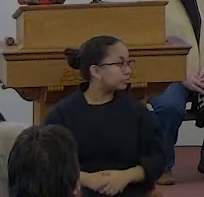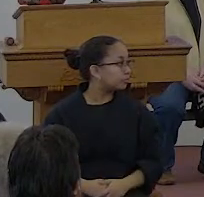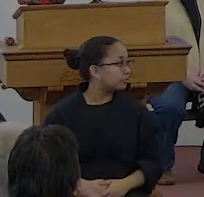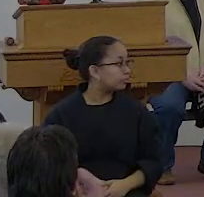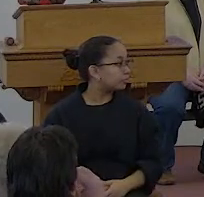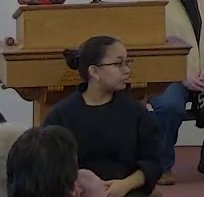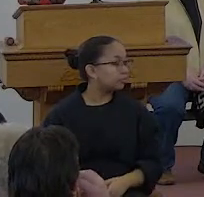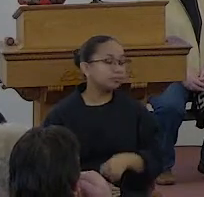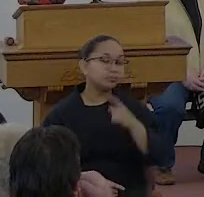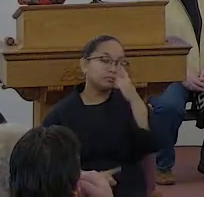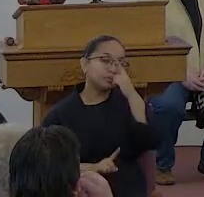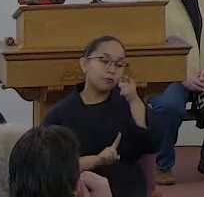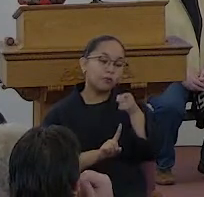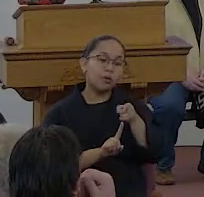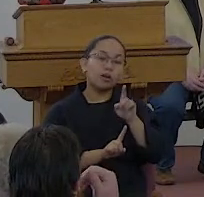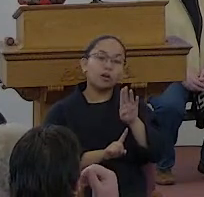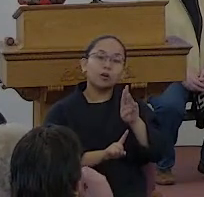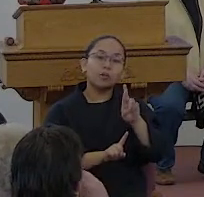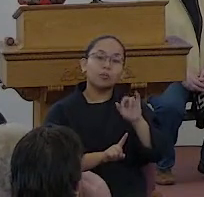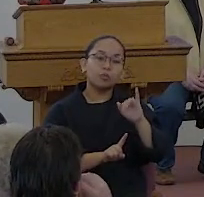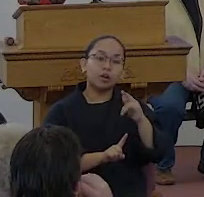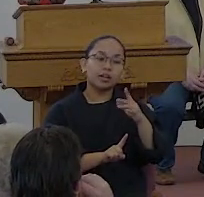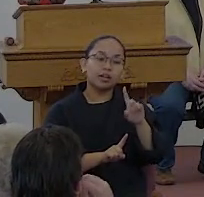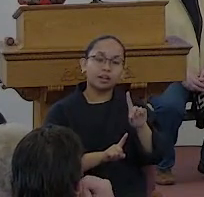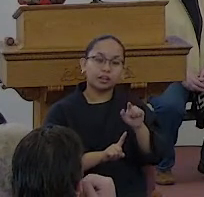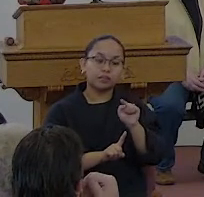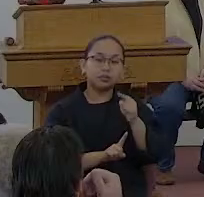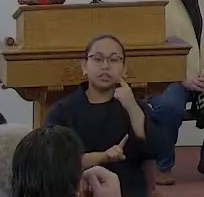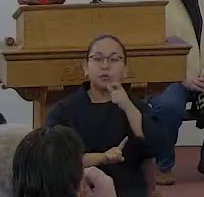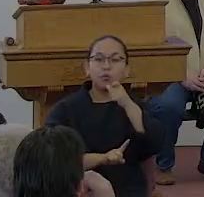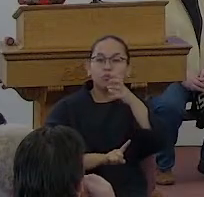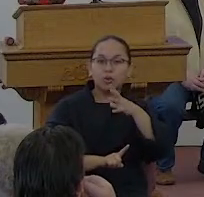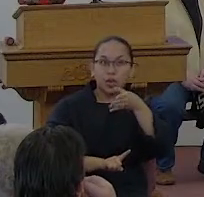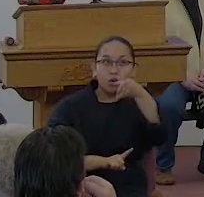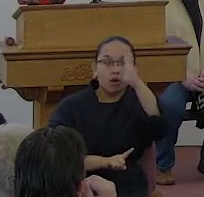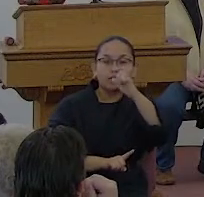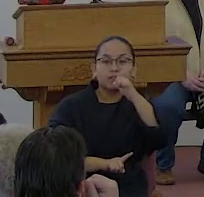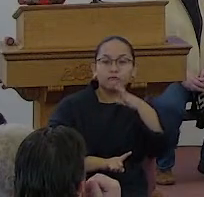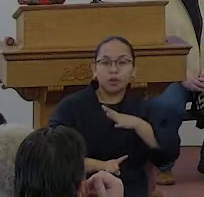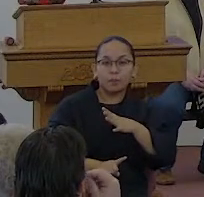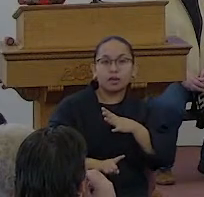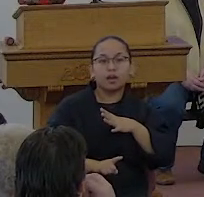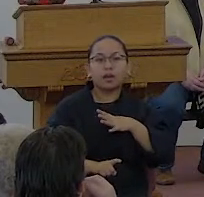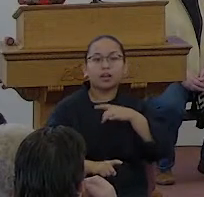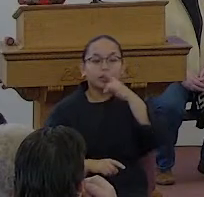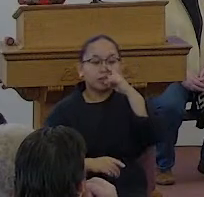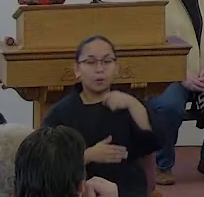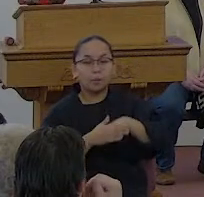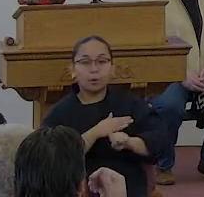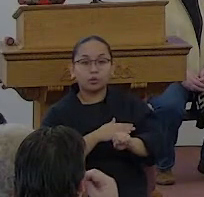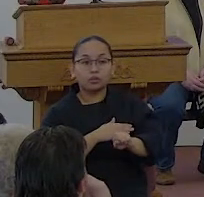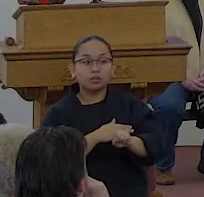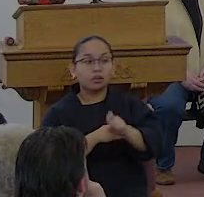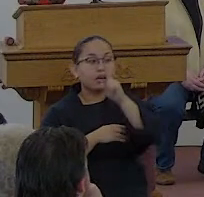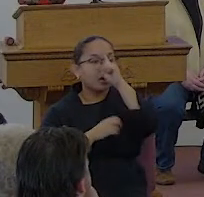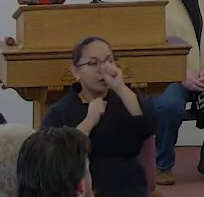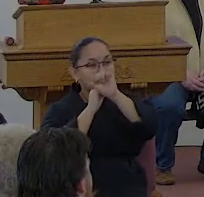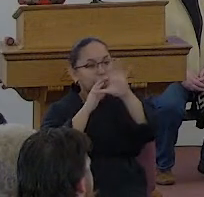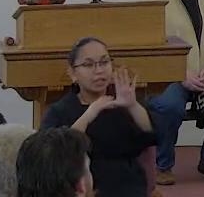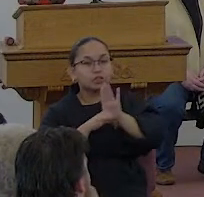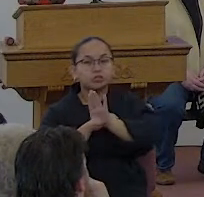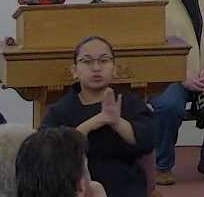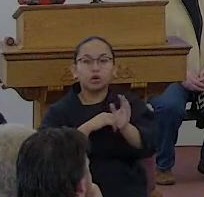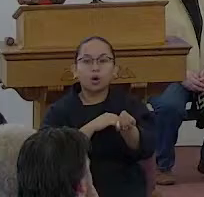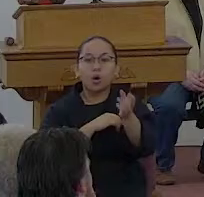This is for Breed as the goddess of women and childbirth. Imagine your own birth and